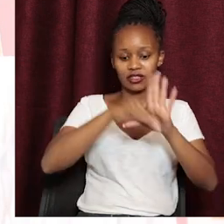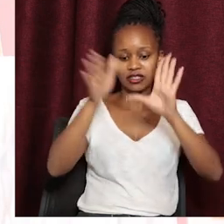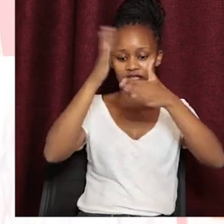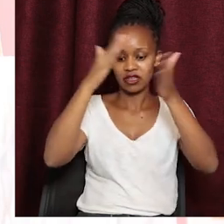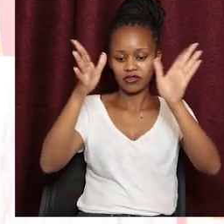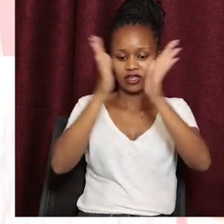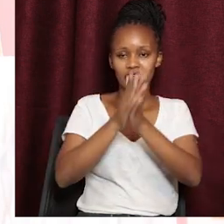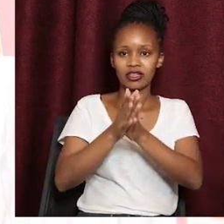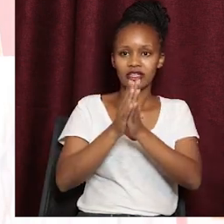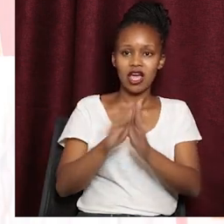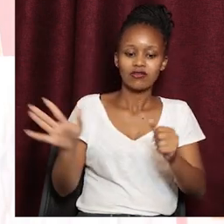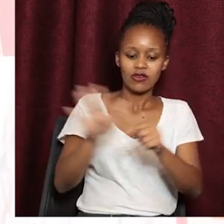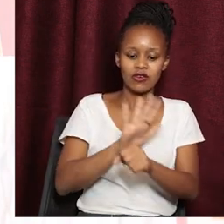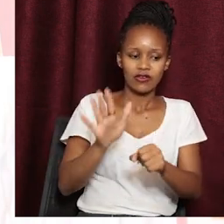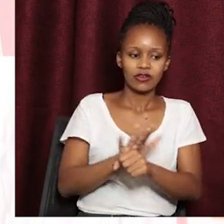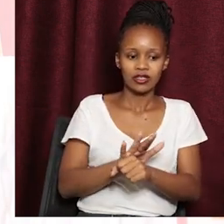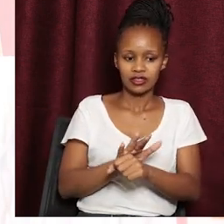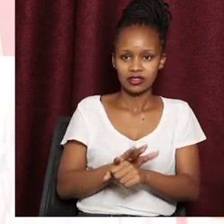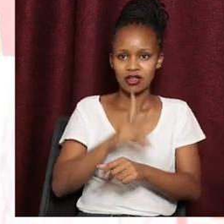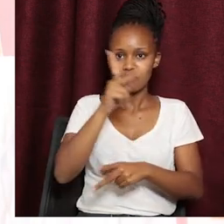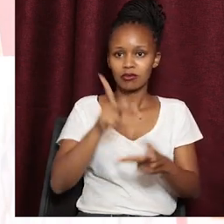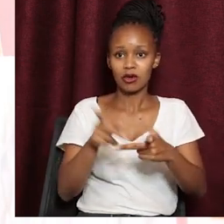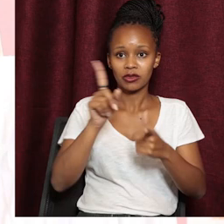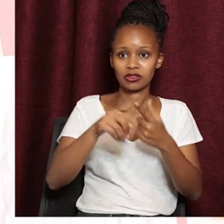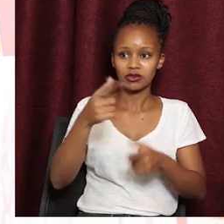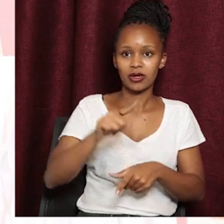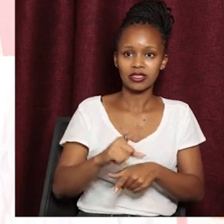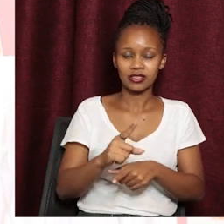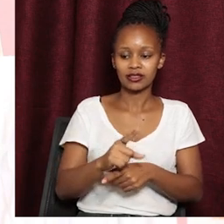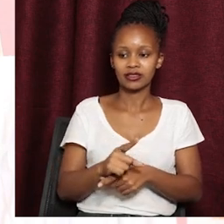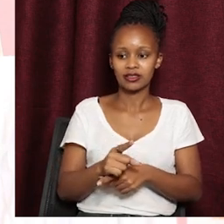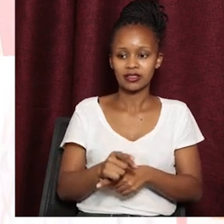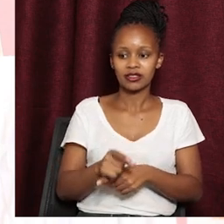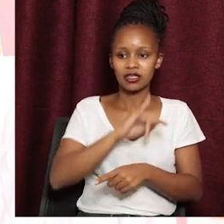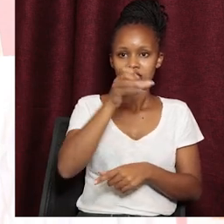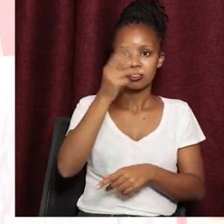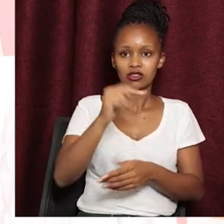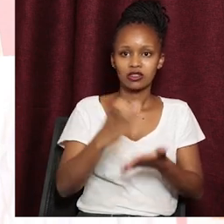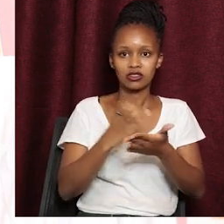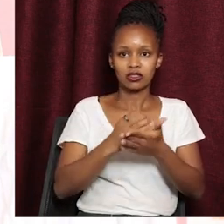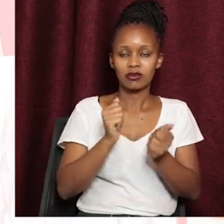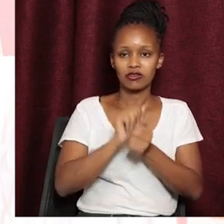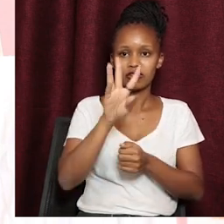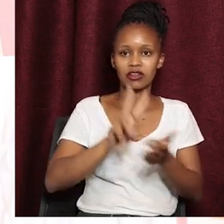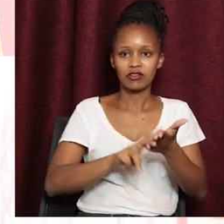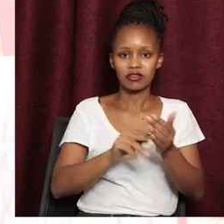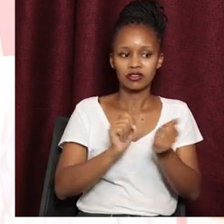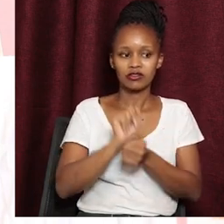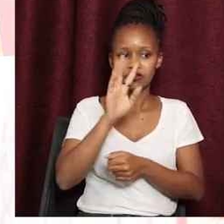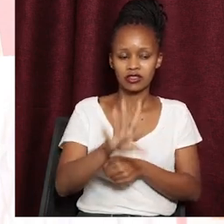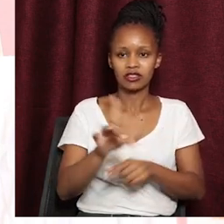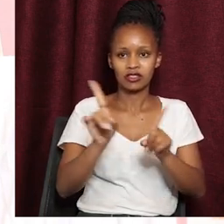heaven, and he fulfills his promise to us. In John 14:14, we